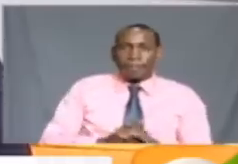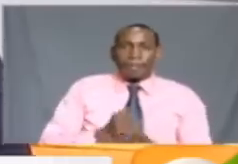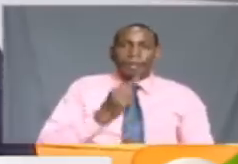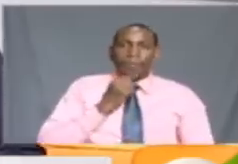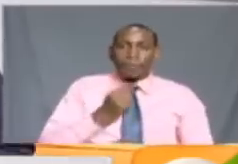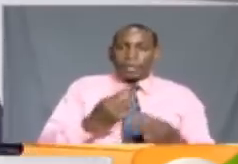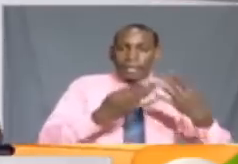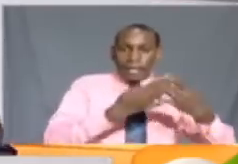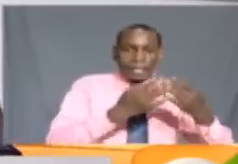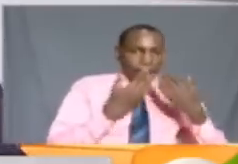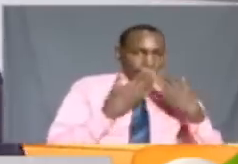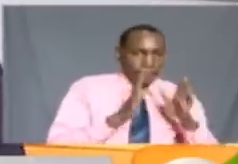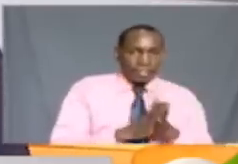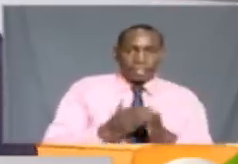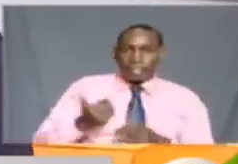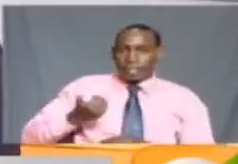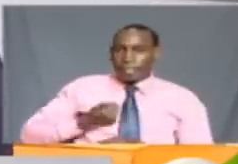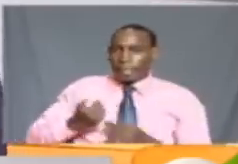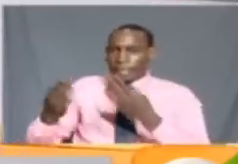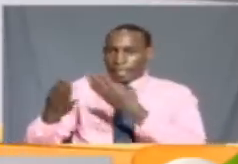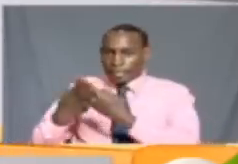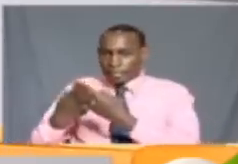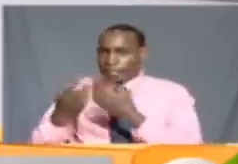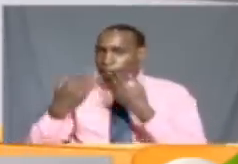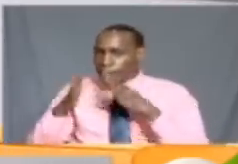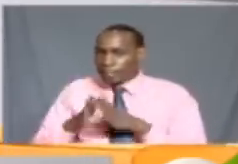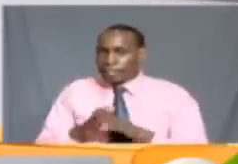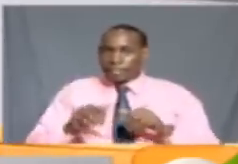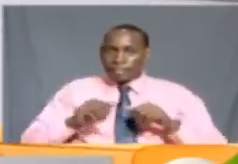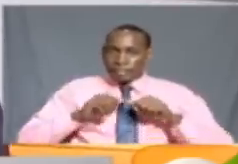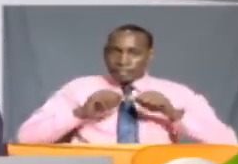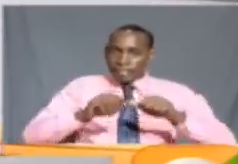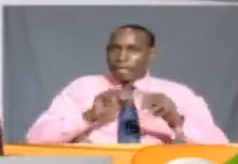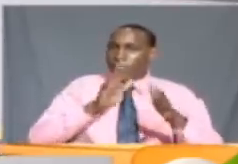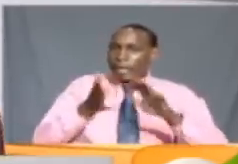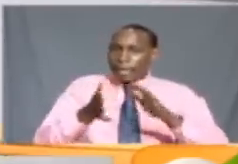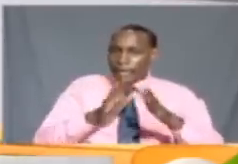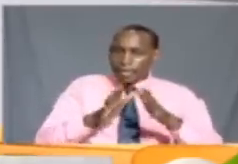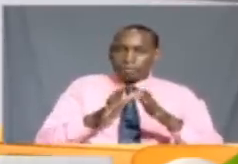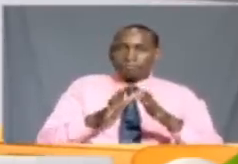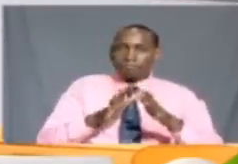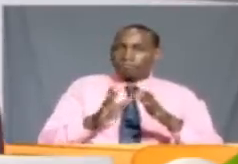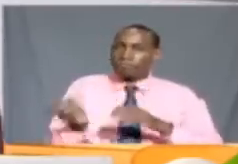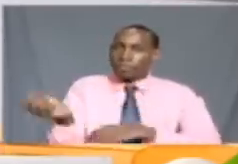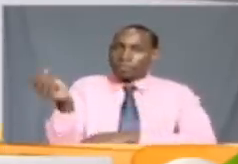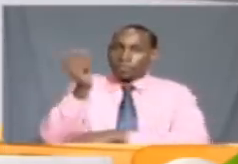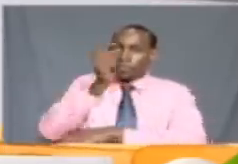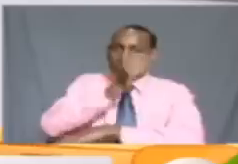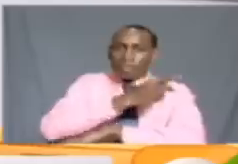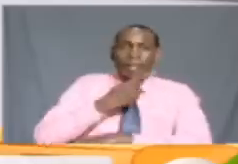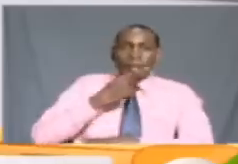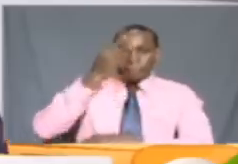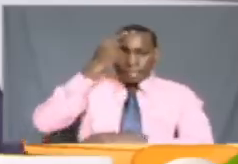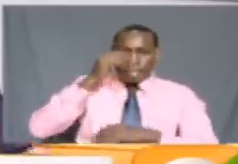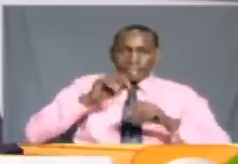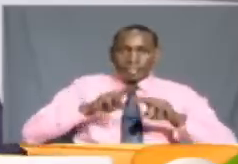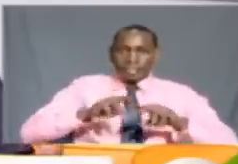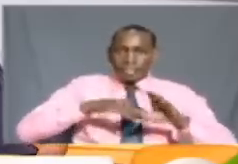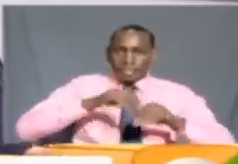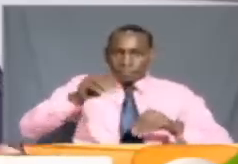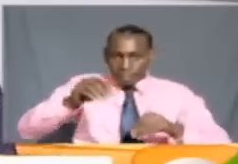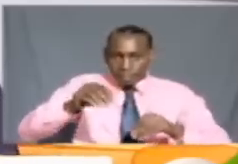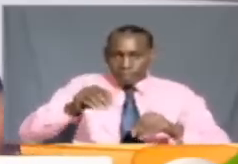is arrested and the girl is arrested and they're put in the cells and they stay there for like just for the day. And their parents sit outside and actually say, no,